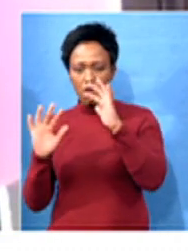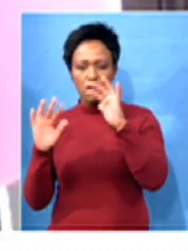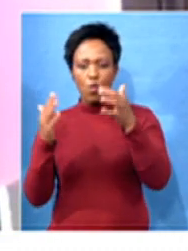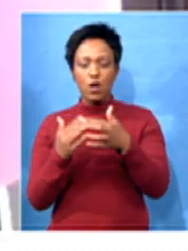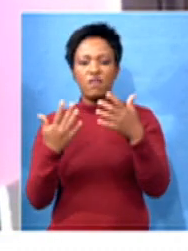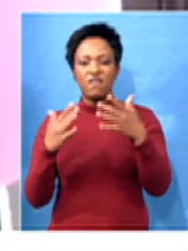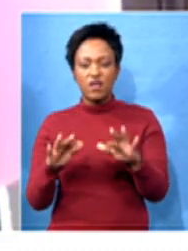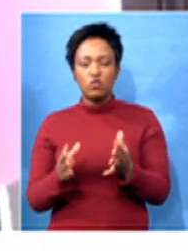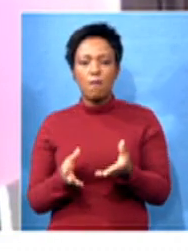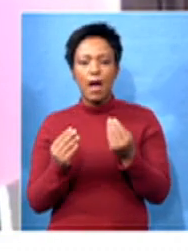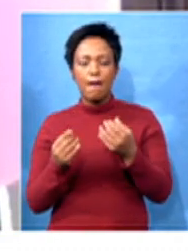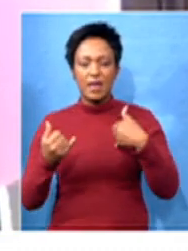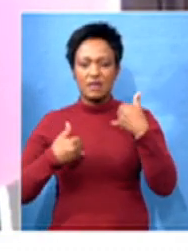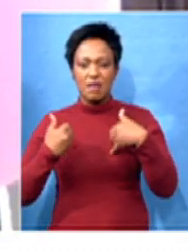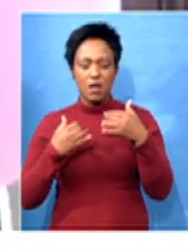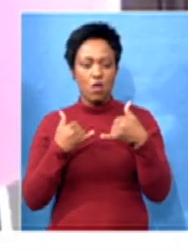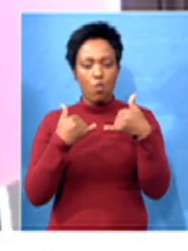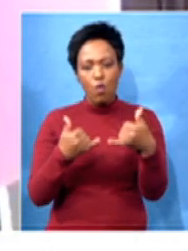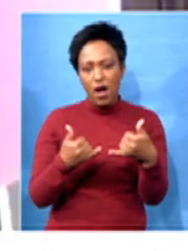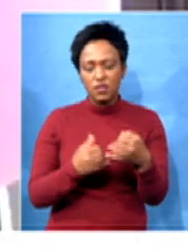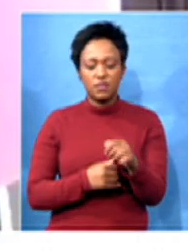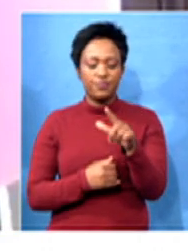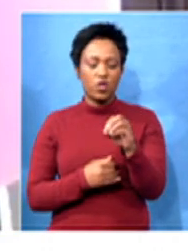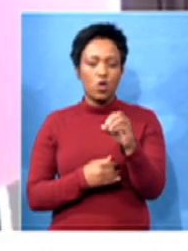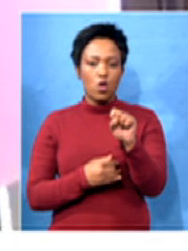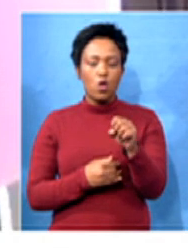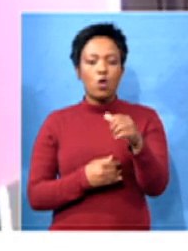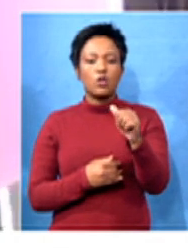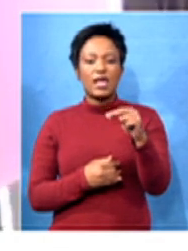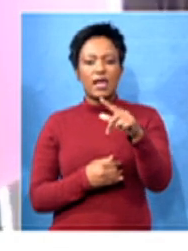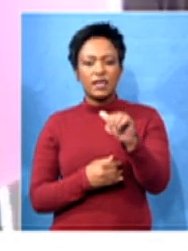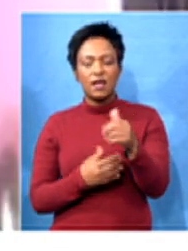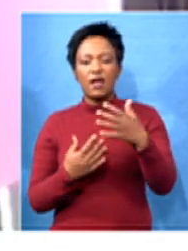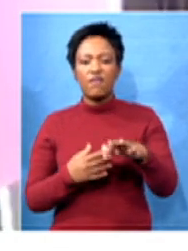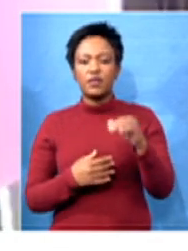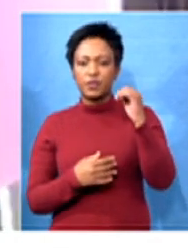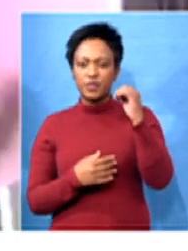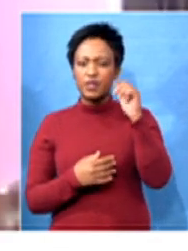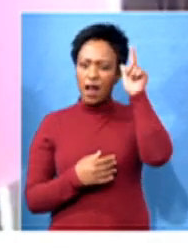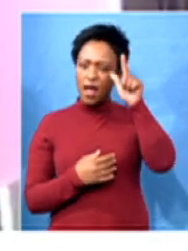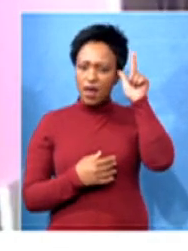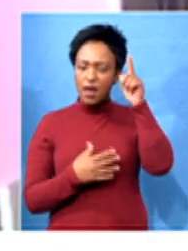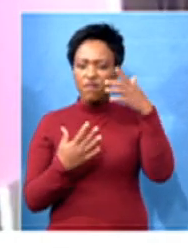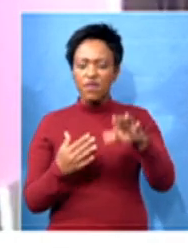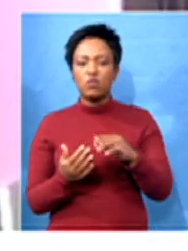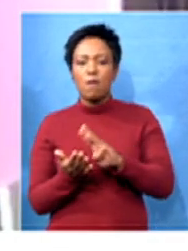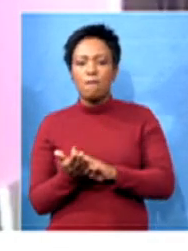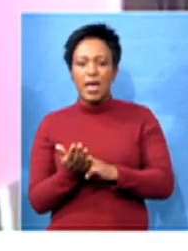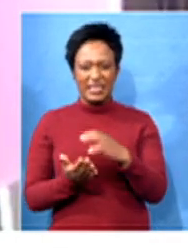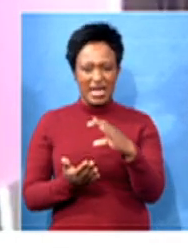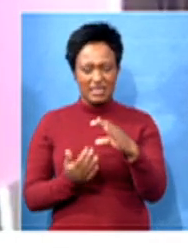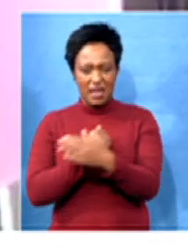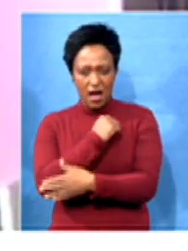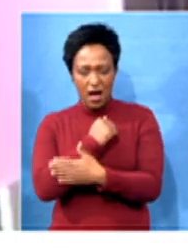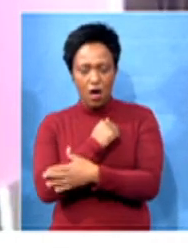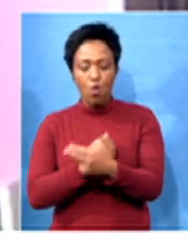at the E! Entertainment Awards in Los Angeles. I was in London and Manchester. I shot a film. It premiered at the Manchester Film Festival. So 2019